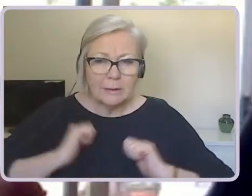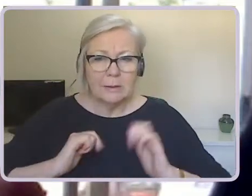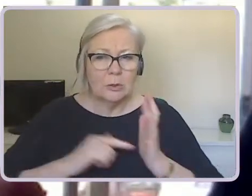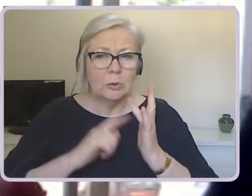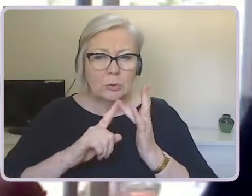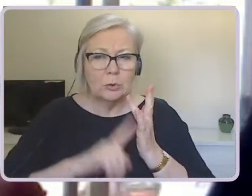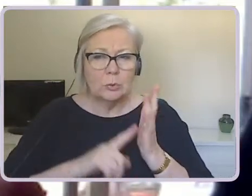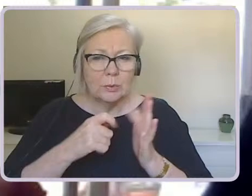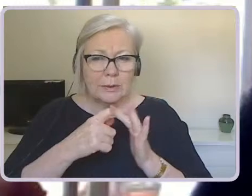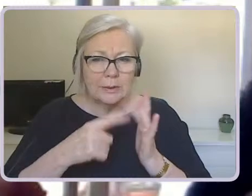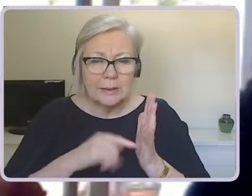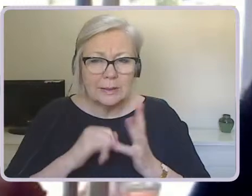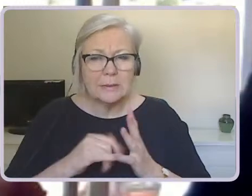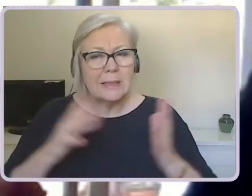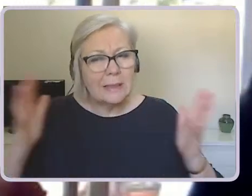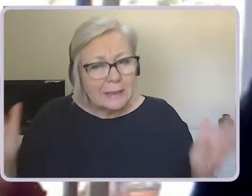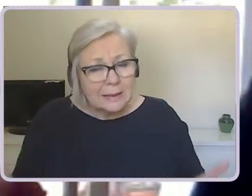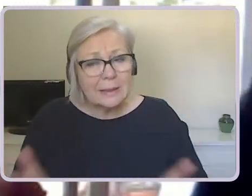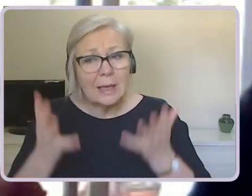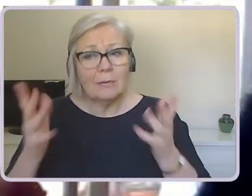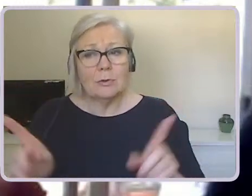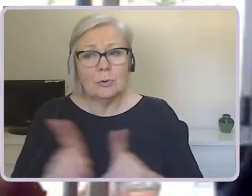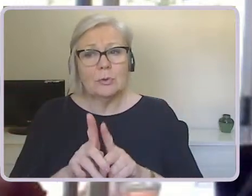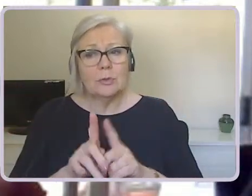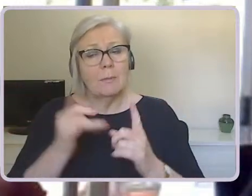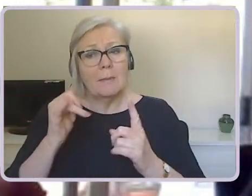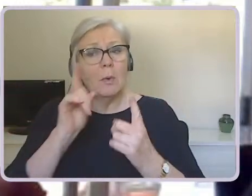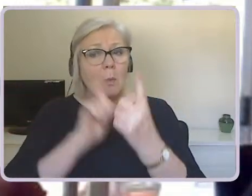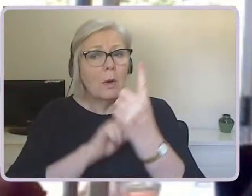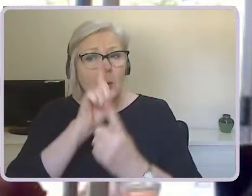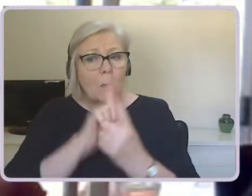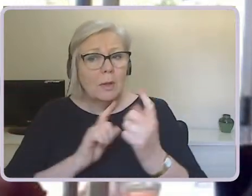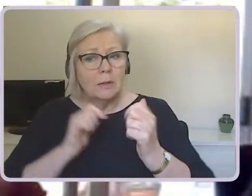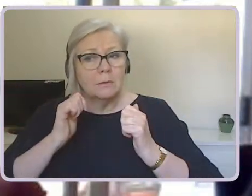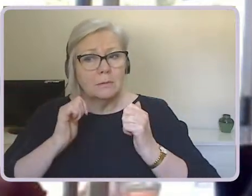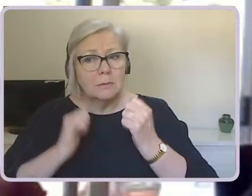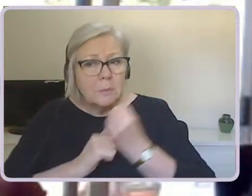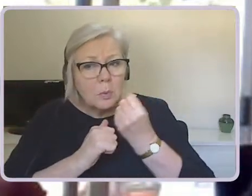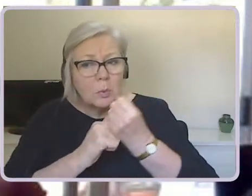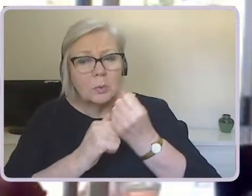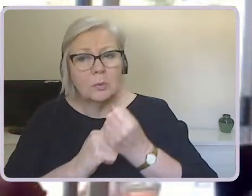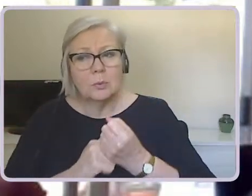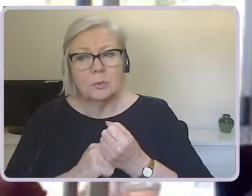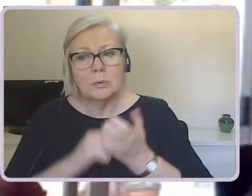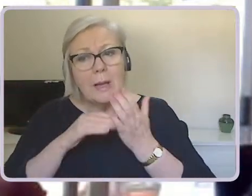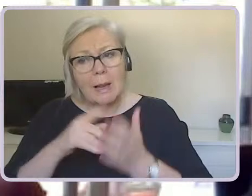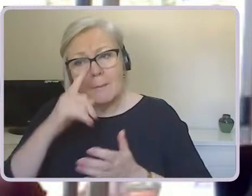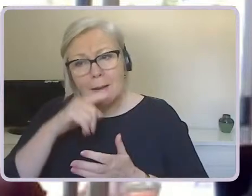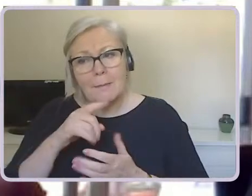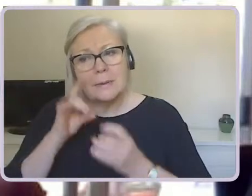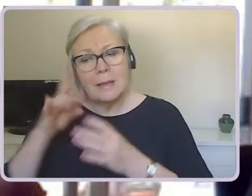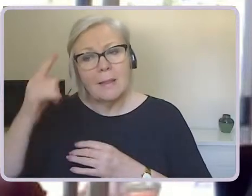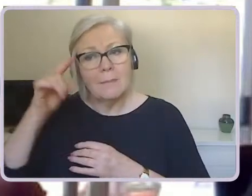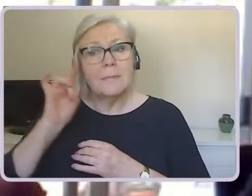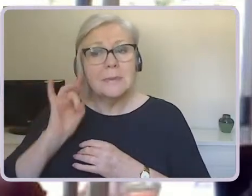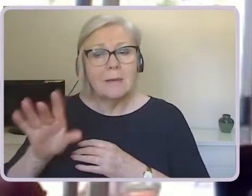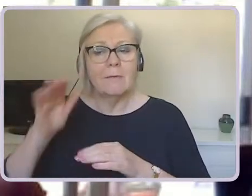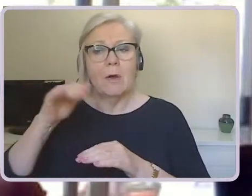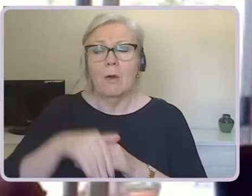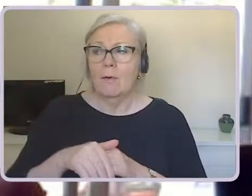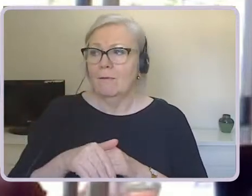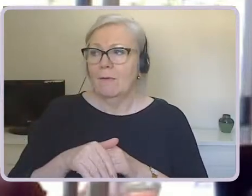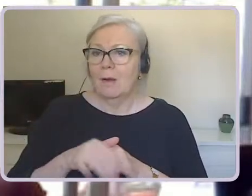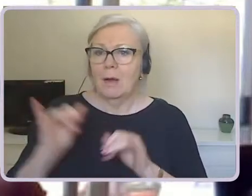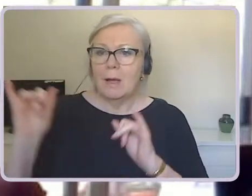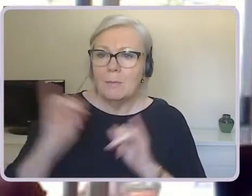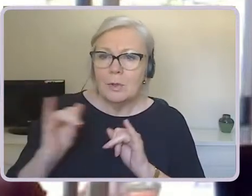those one-to-one where it's needed supports to help people think about emergency management planning and what will work for